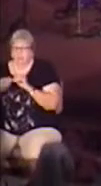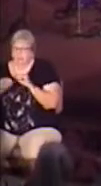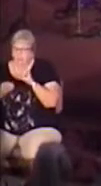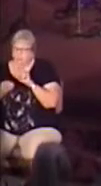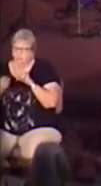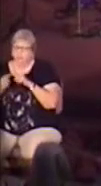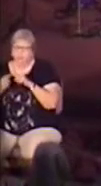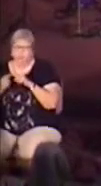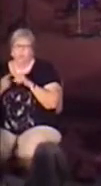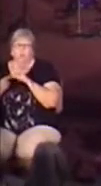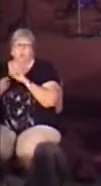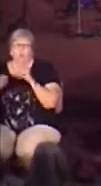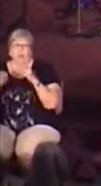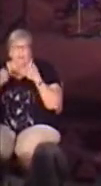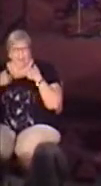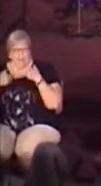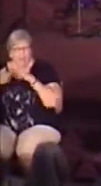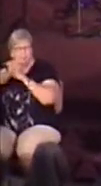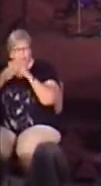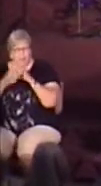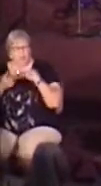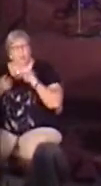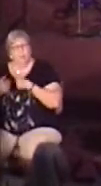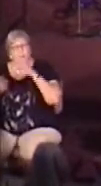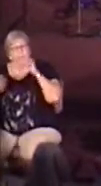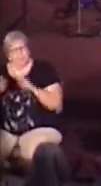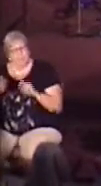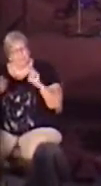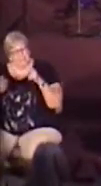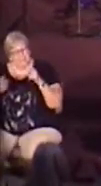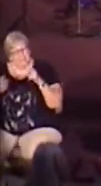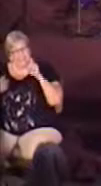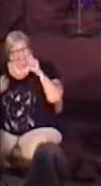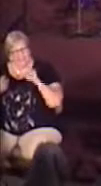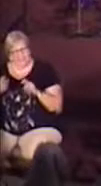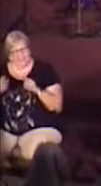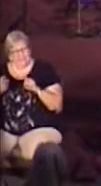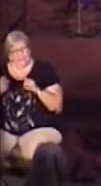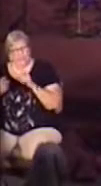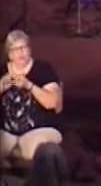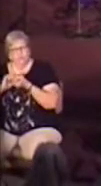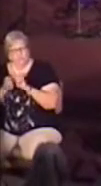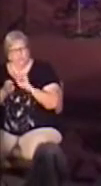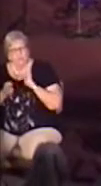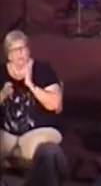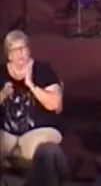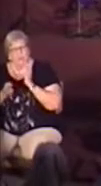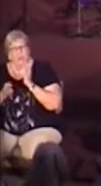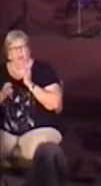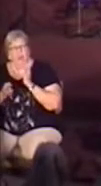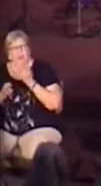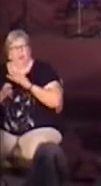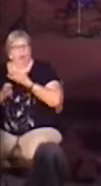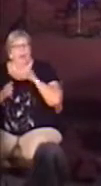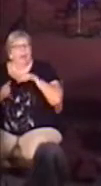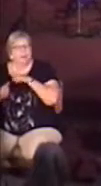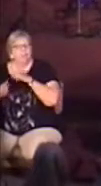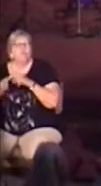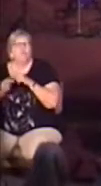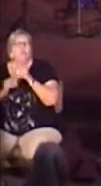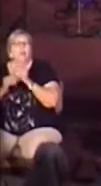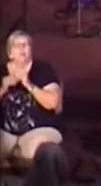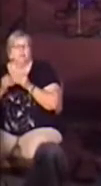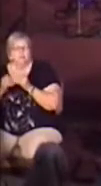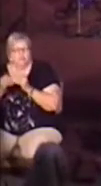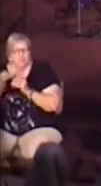in order to attain unity, we've got to secondly filter our actions and our attitudes through gentleness. I think of gentleness